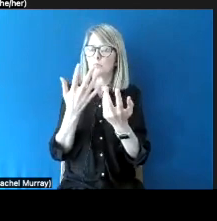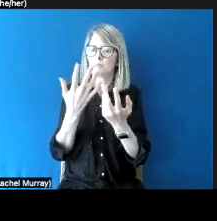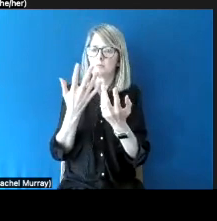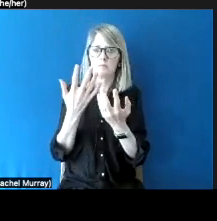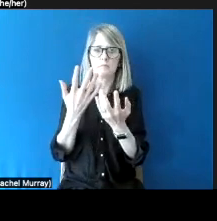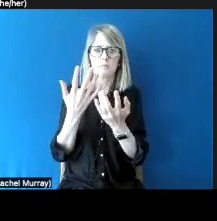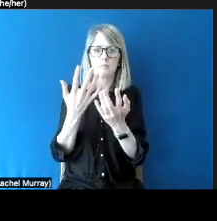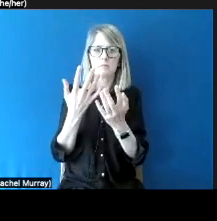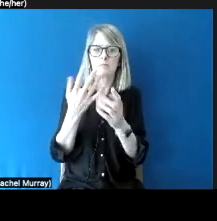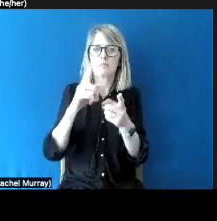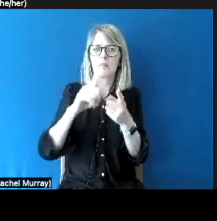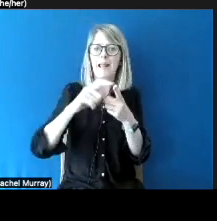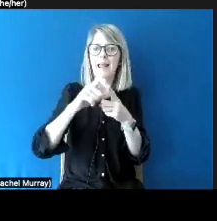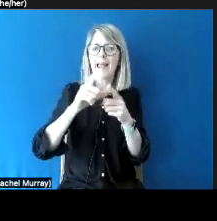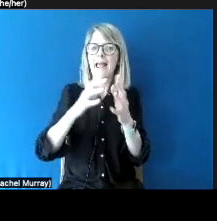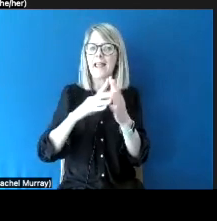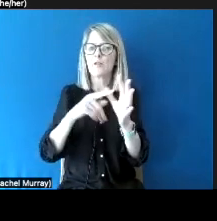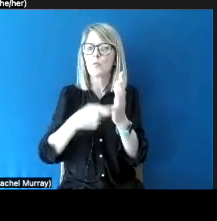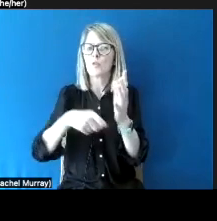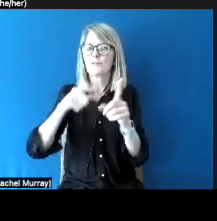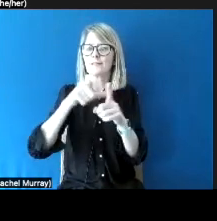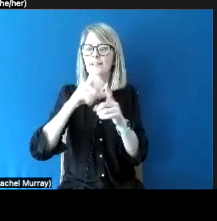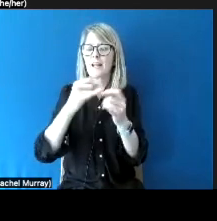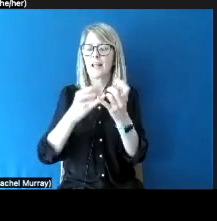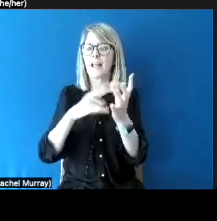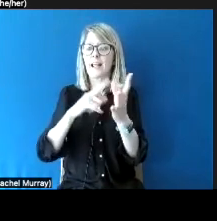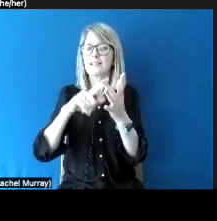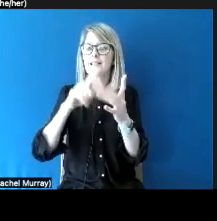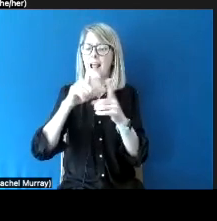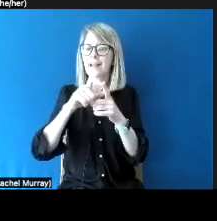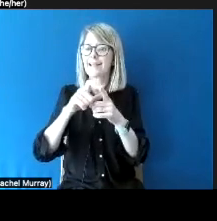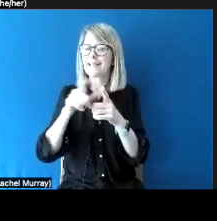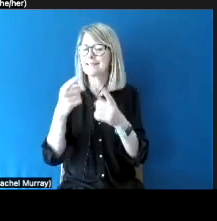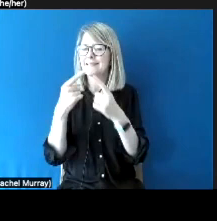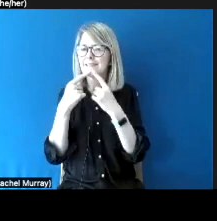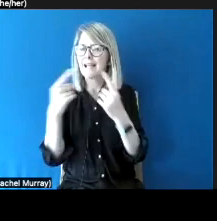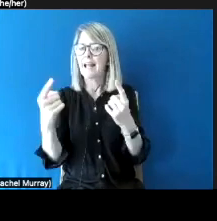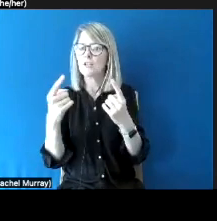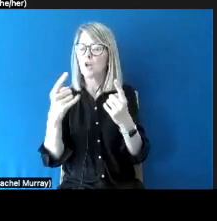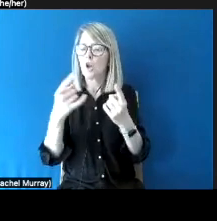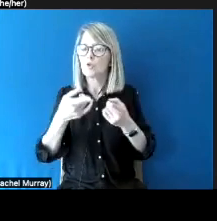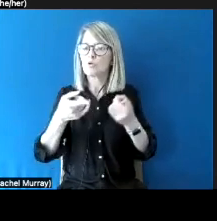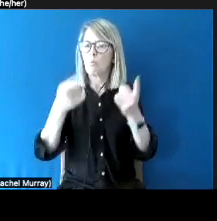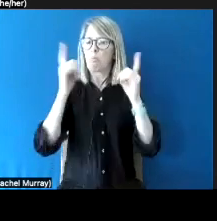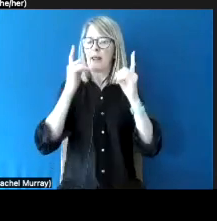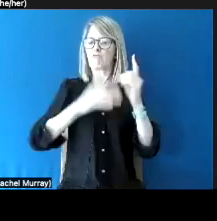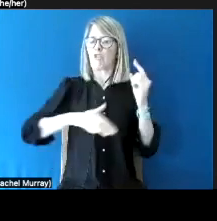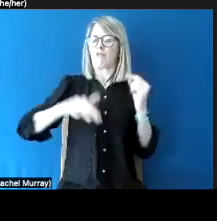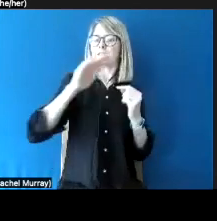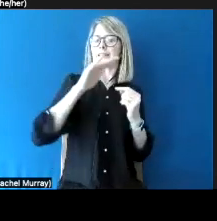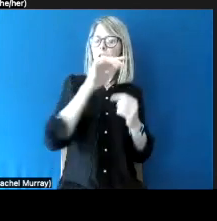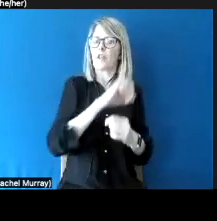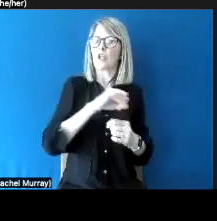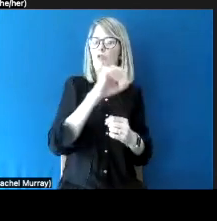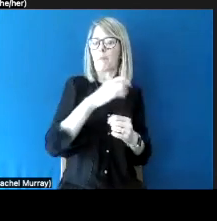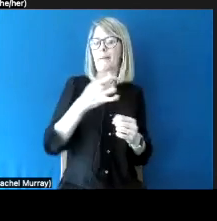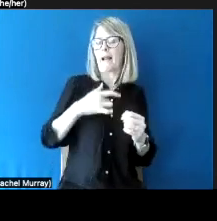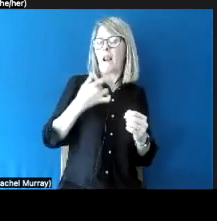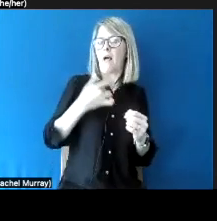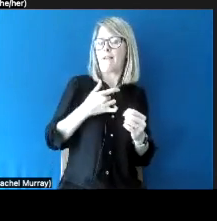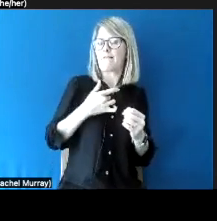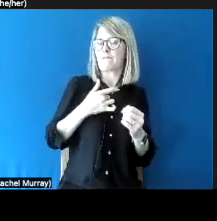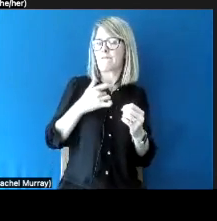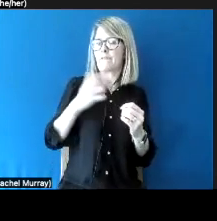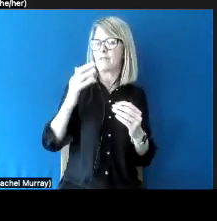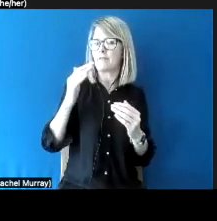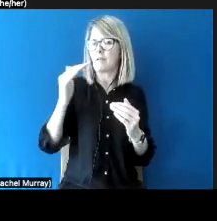Said articulated, that the superiority of the European way of life on that of